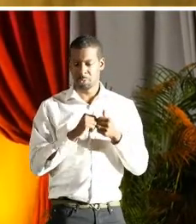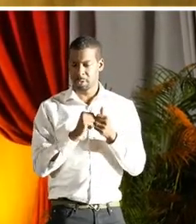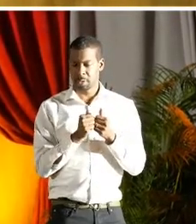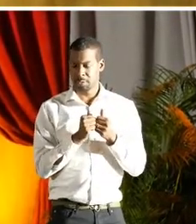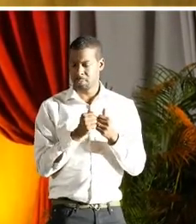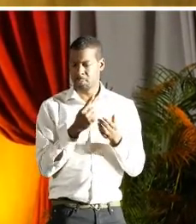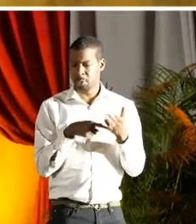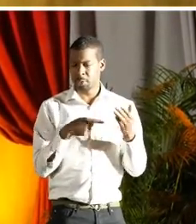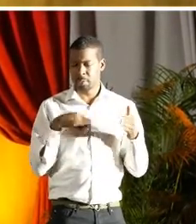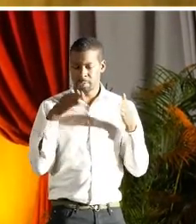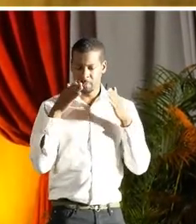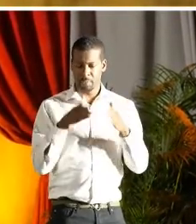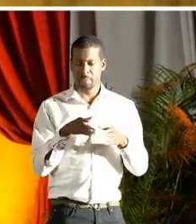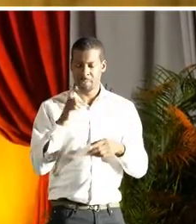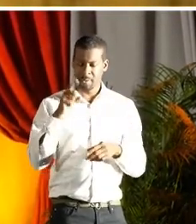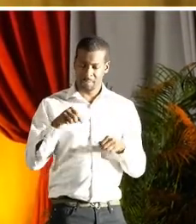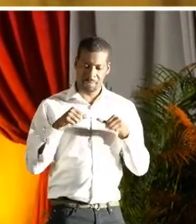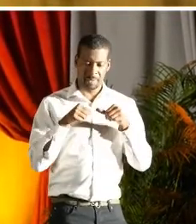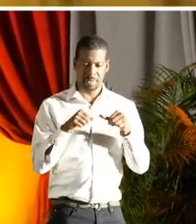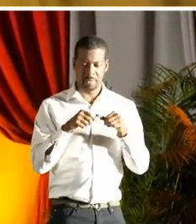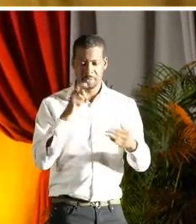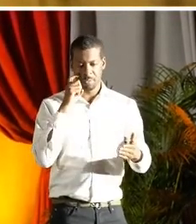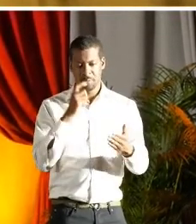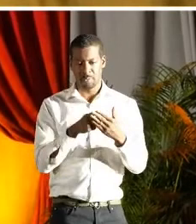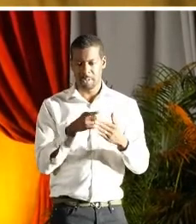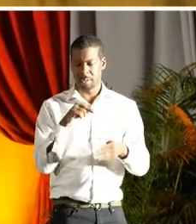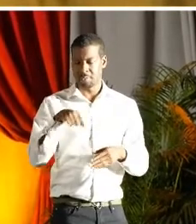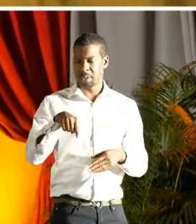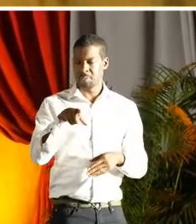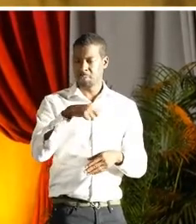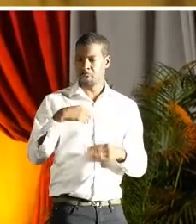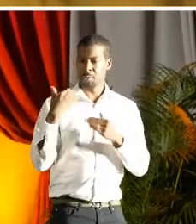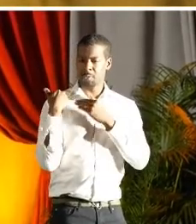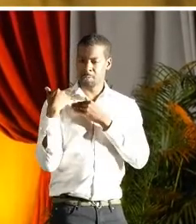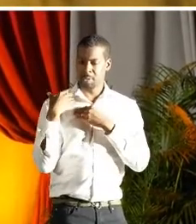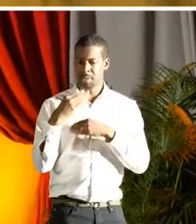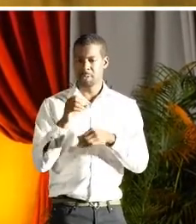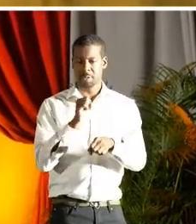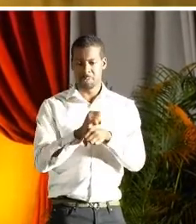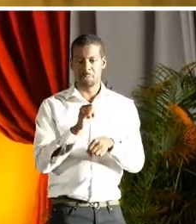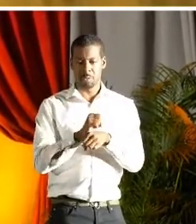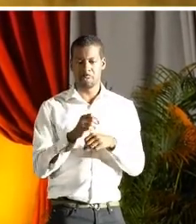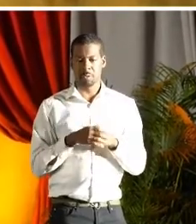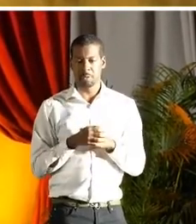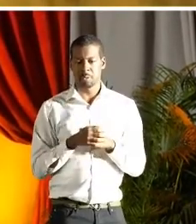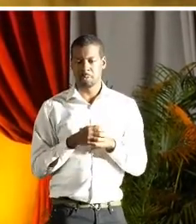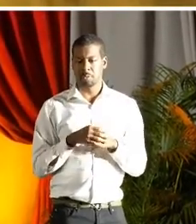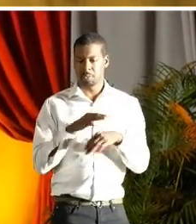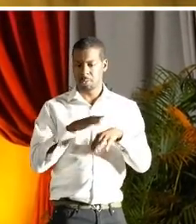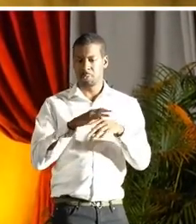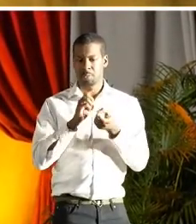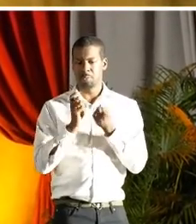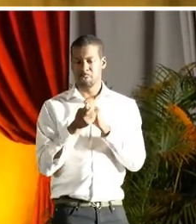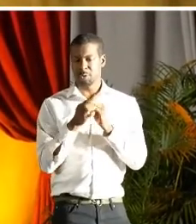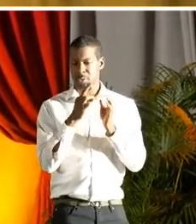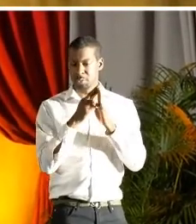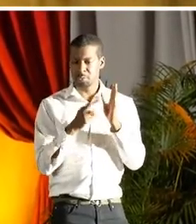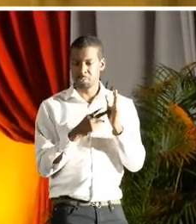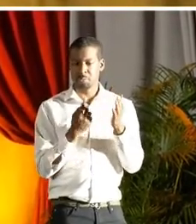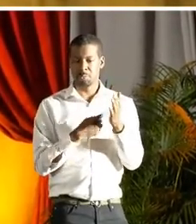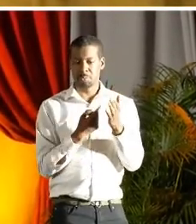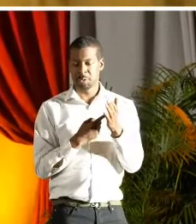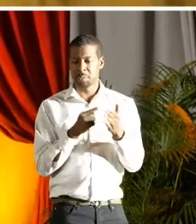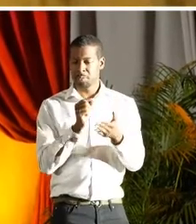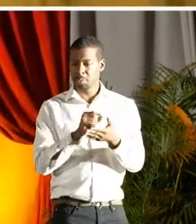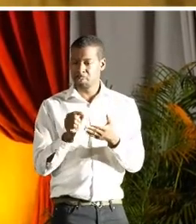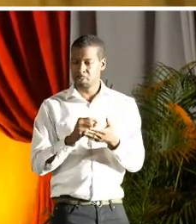are focusing on, we have to constantly recognize that our responsibility and our work is changing the rules. And sometimes they're the written rules of policy,